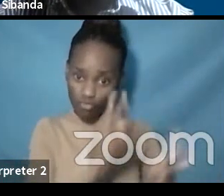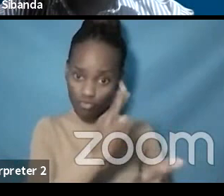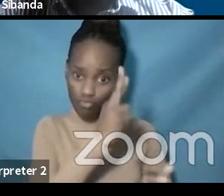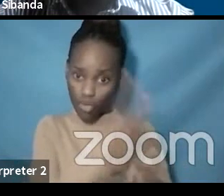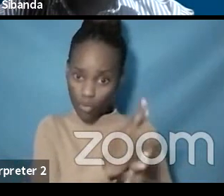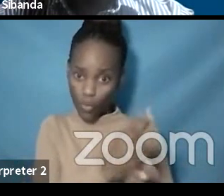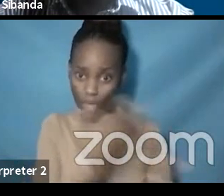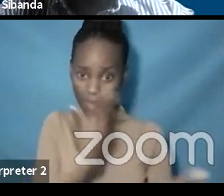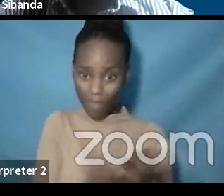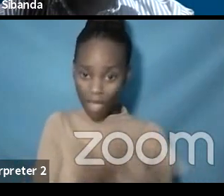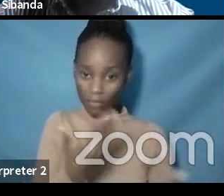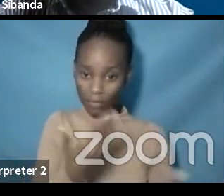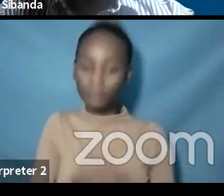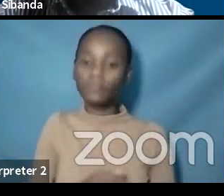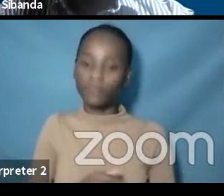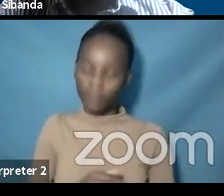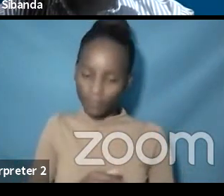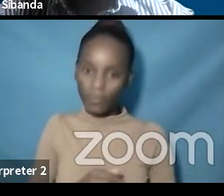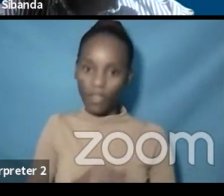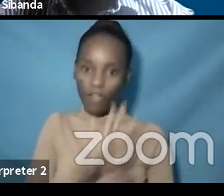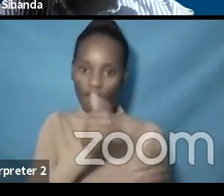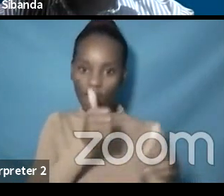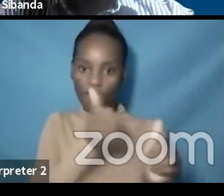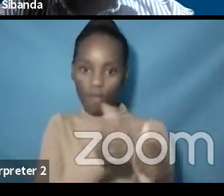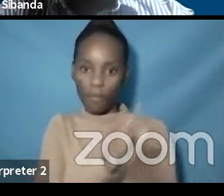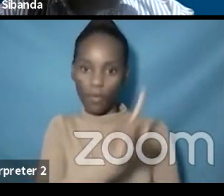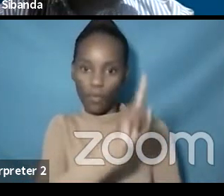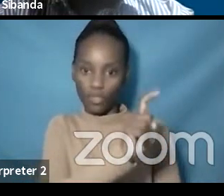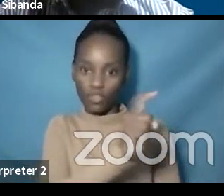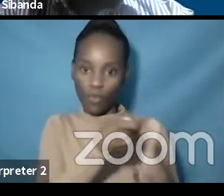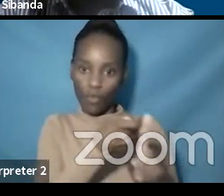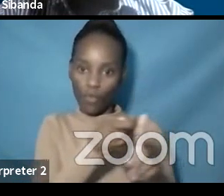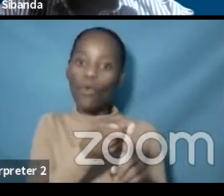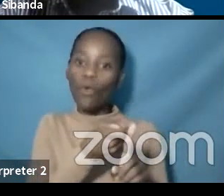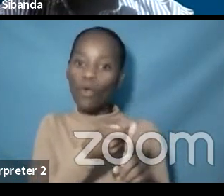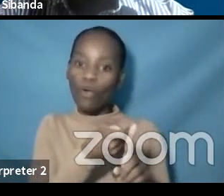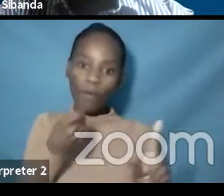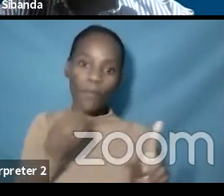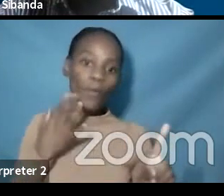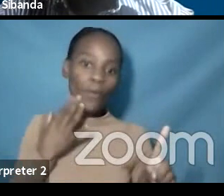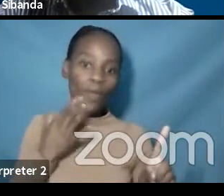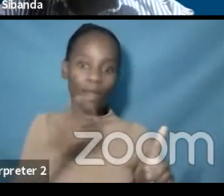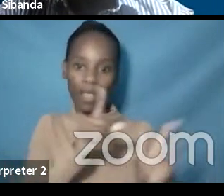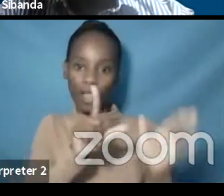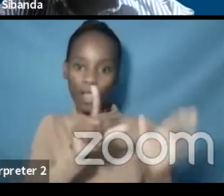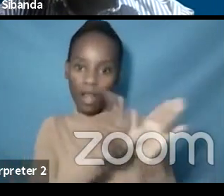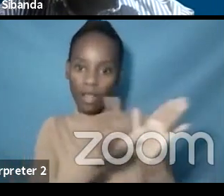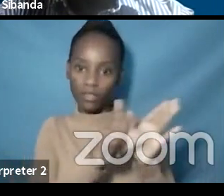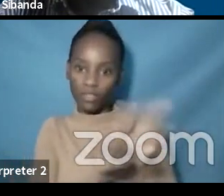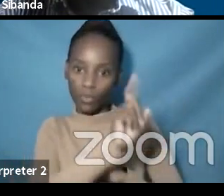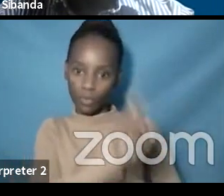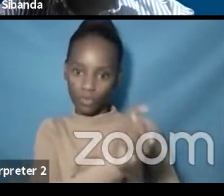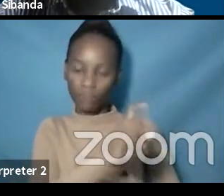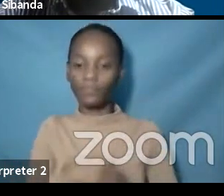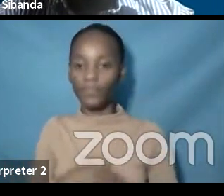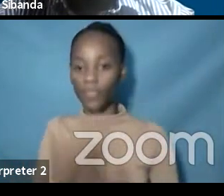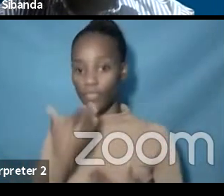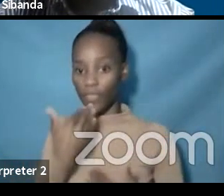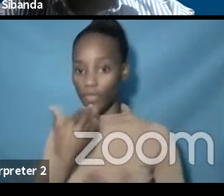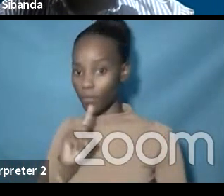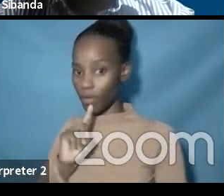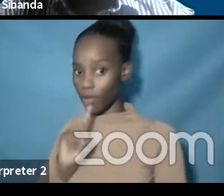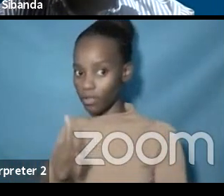that is the follow-up question to the licensing remarks that you have made, Nora. Thank you. As